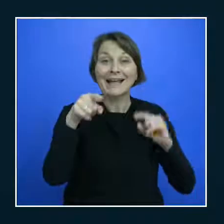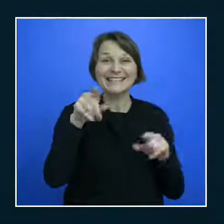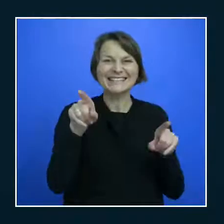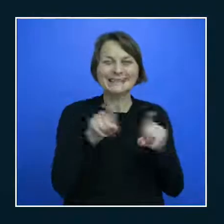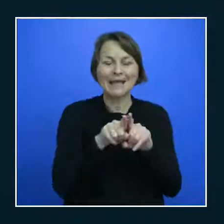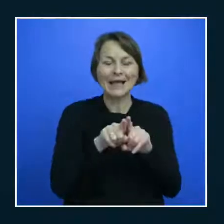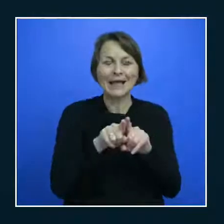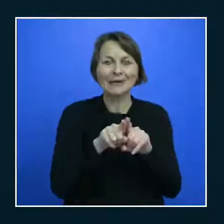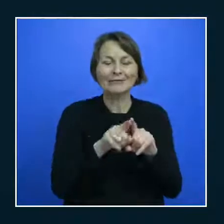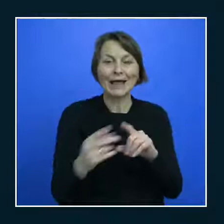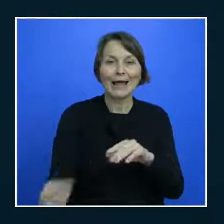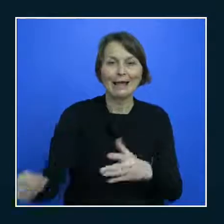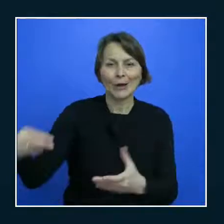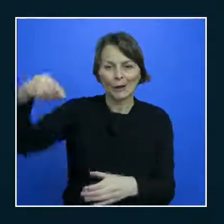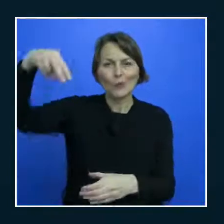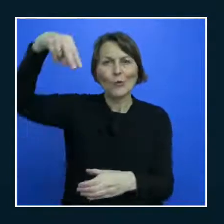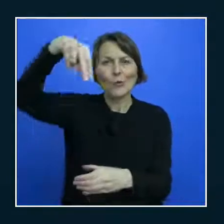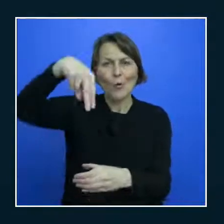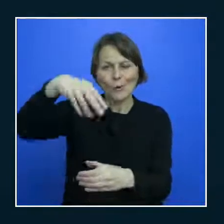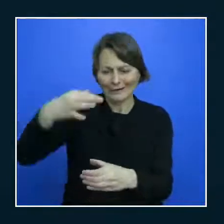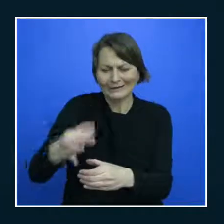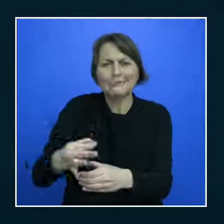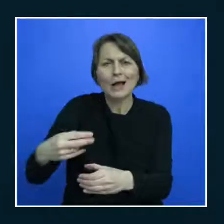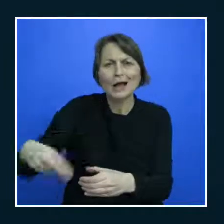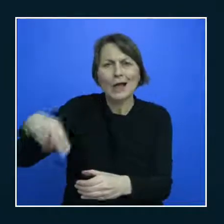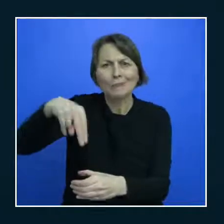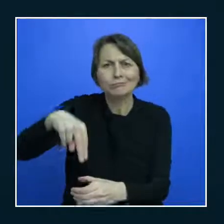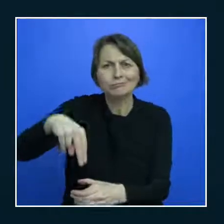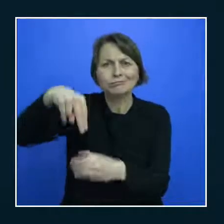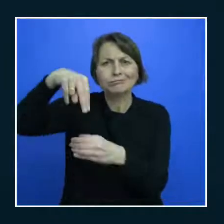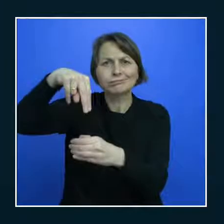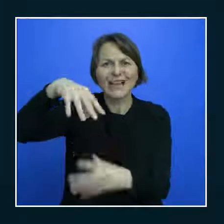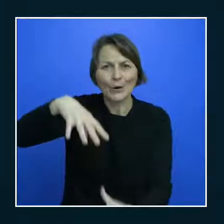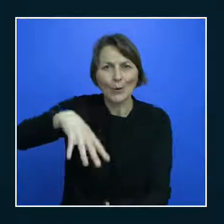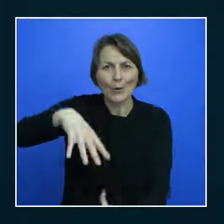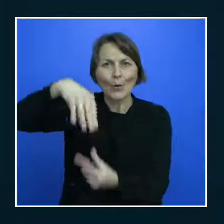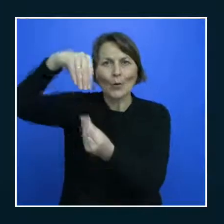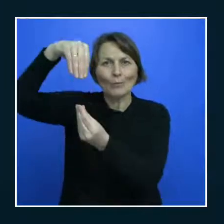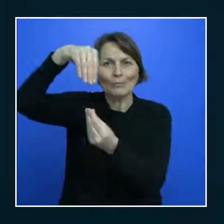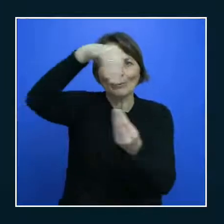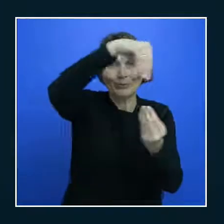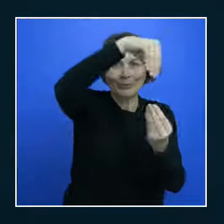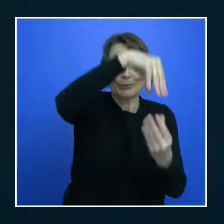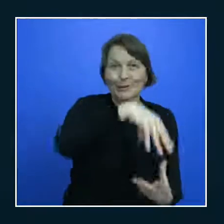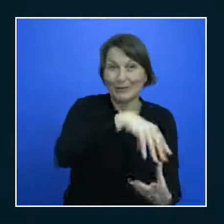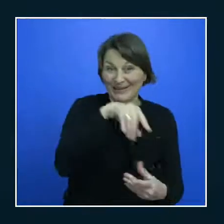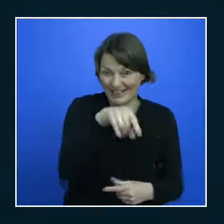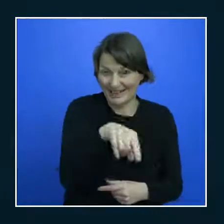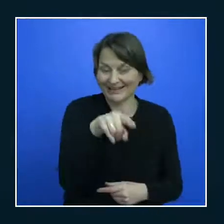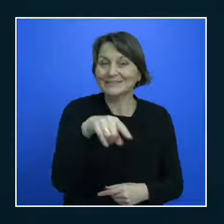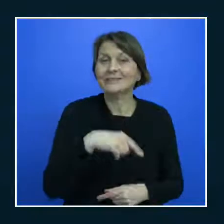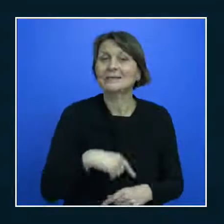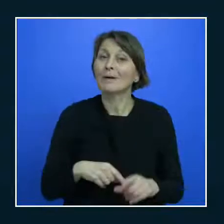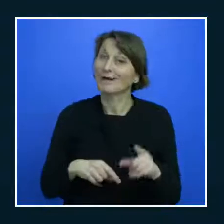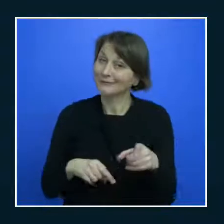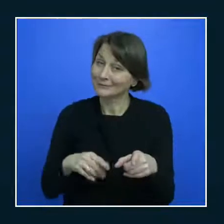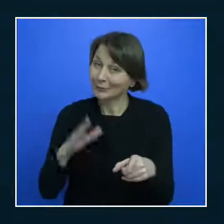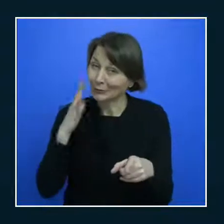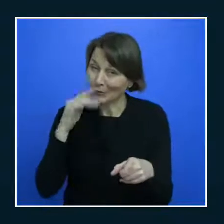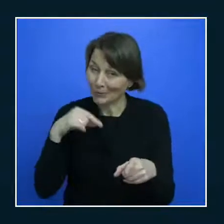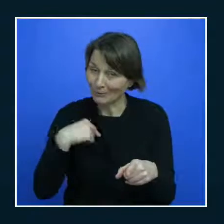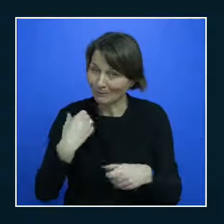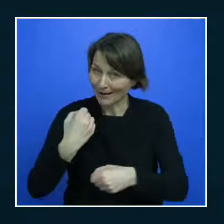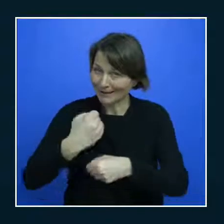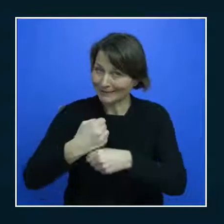But I know, I wish. But like I said, we all have day jobs, right? All the hosts have day jobs, and mine is AI and